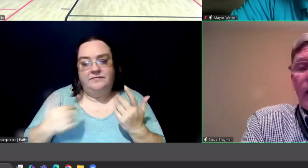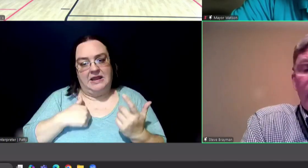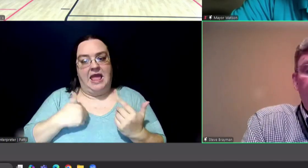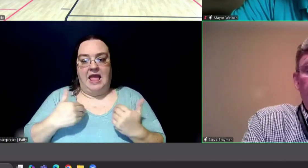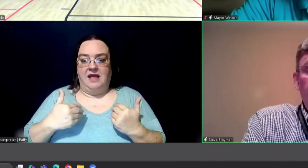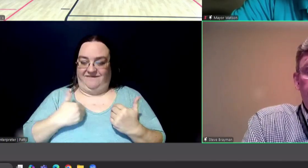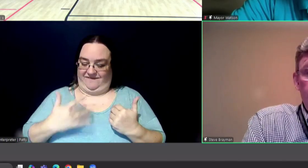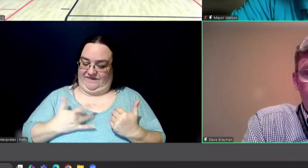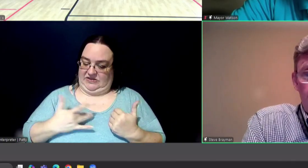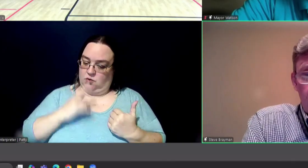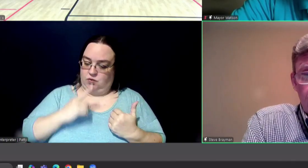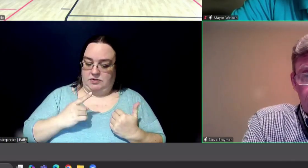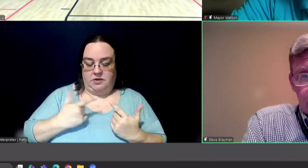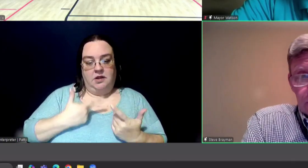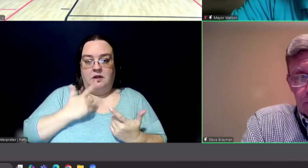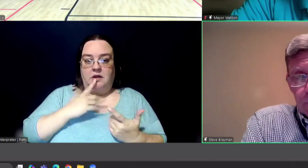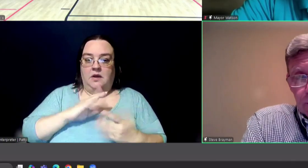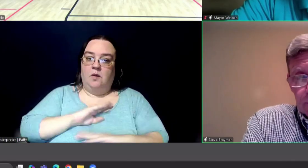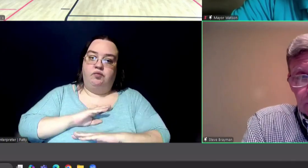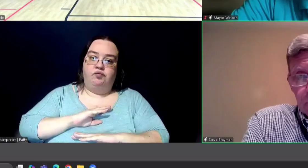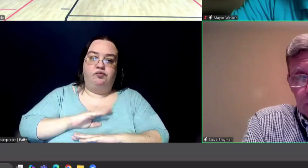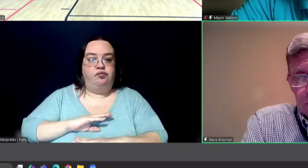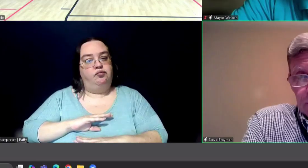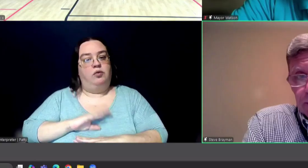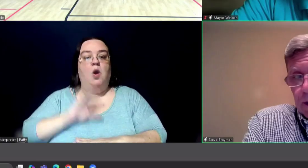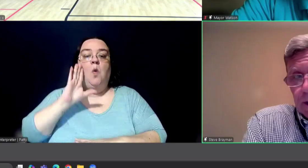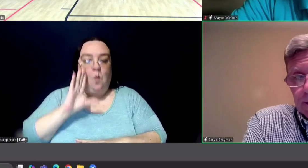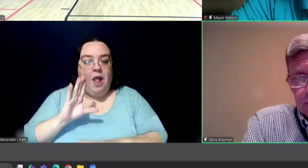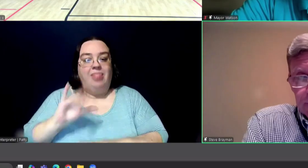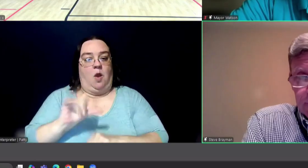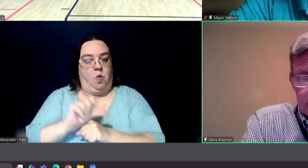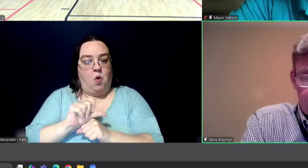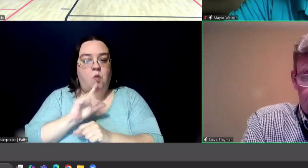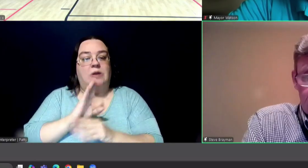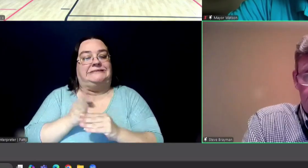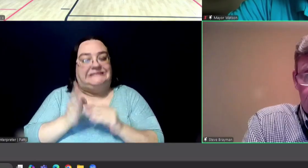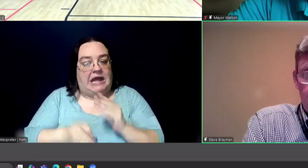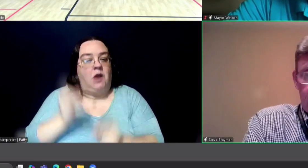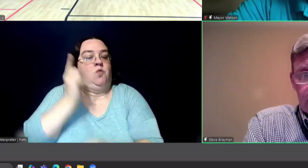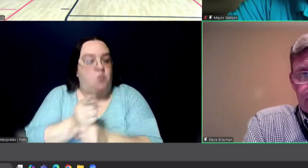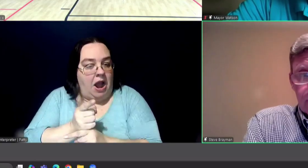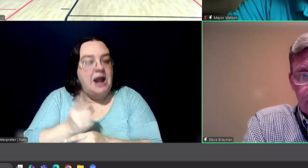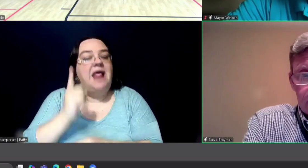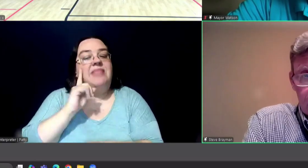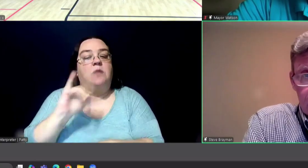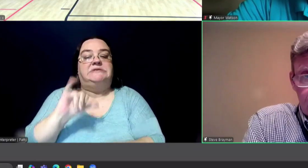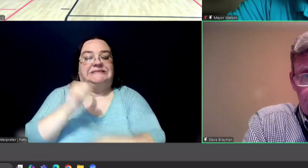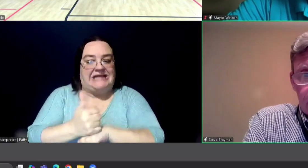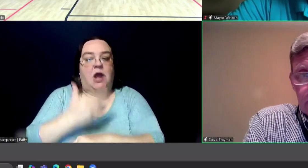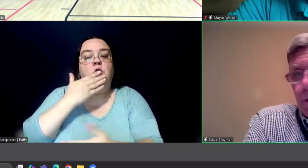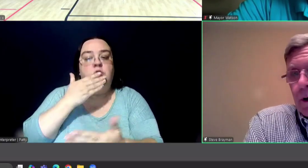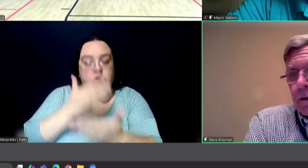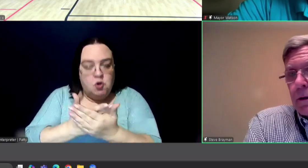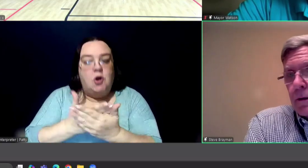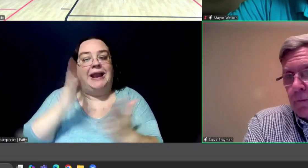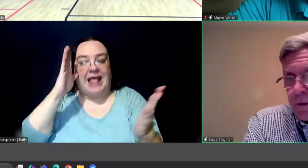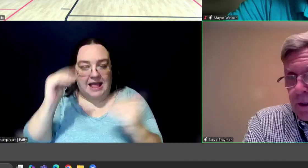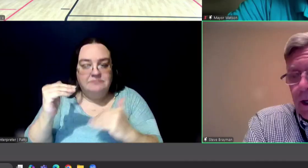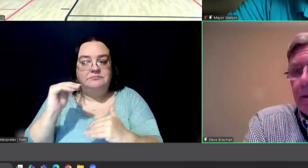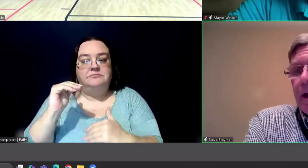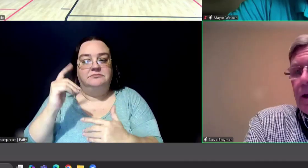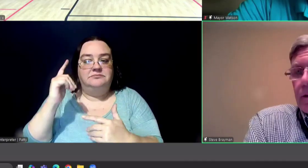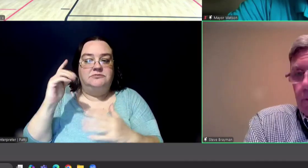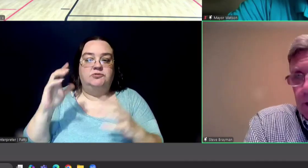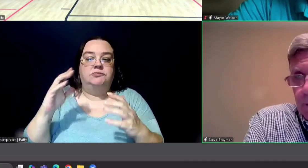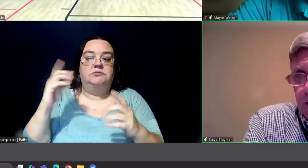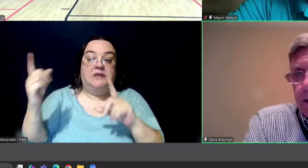relief that we are going to get the work done properly, and I think this is going to set a good precedent for them to come in and do work the first